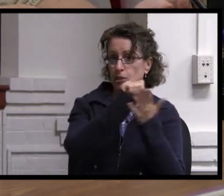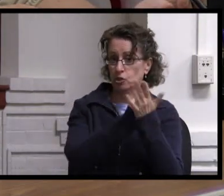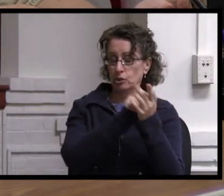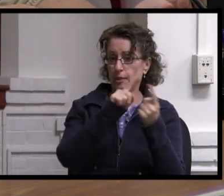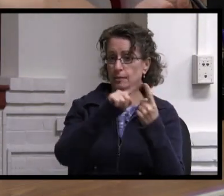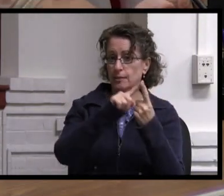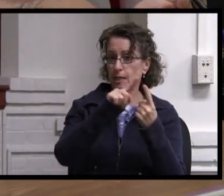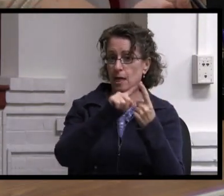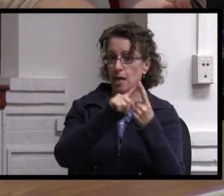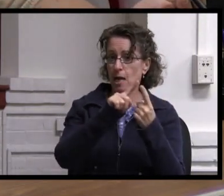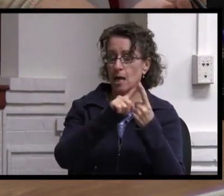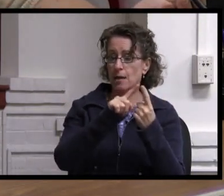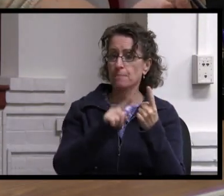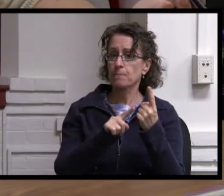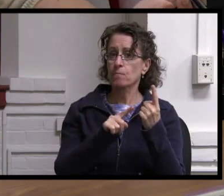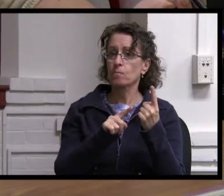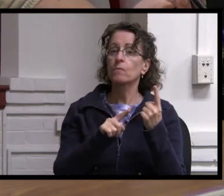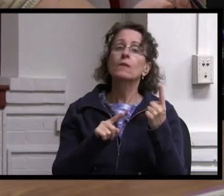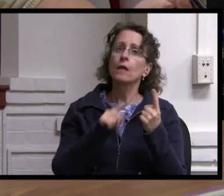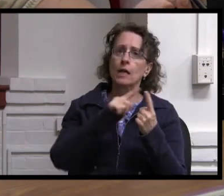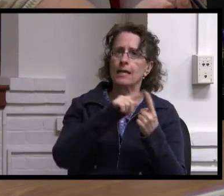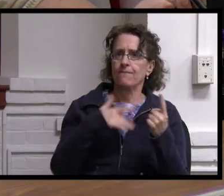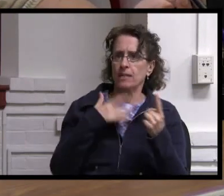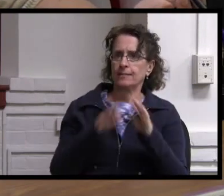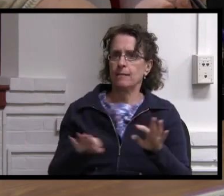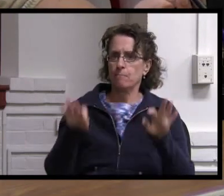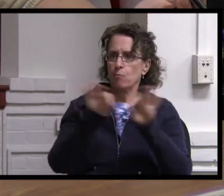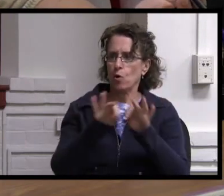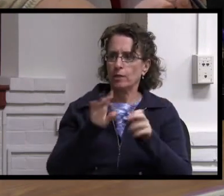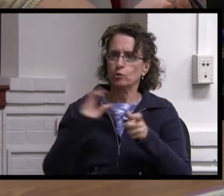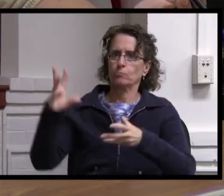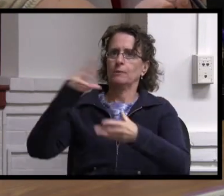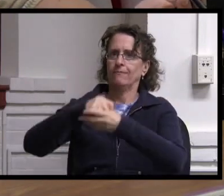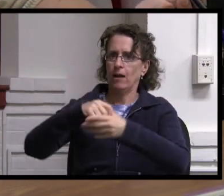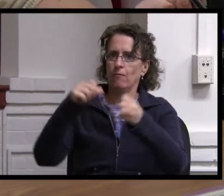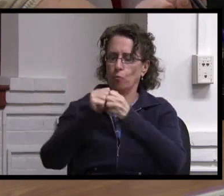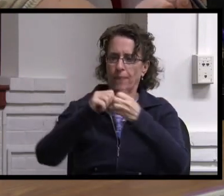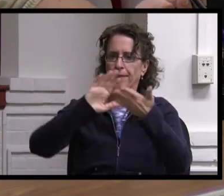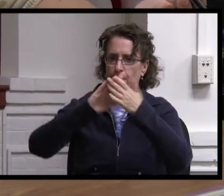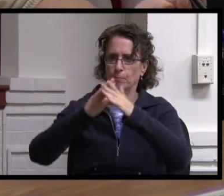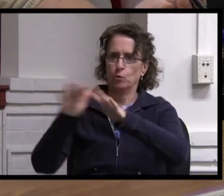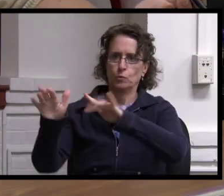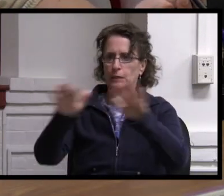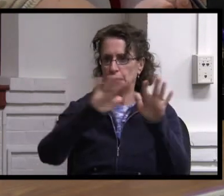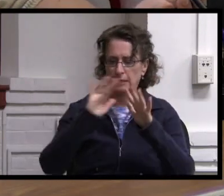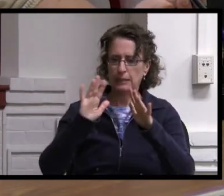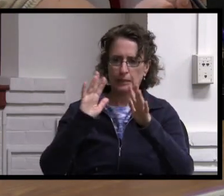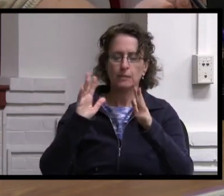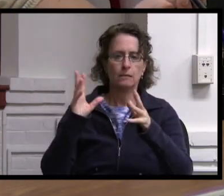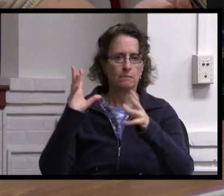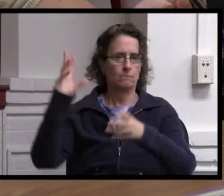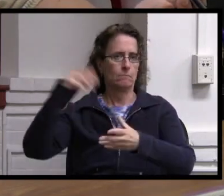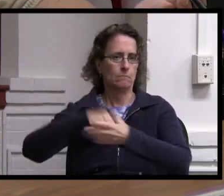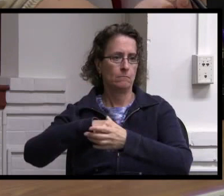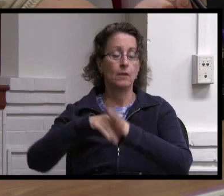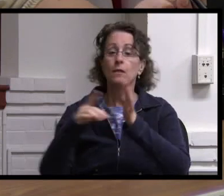public engagement for the Select Board goals. He is asking that we consider posting the story of how we